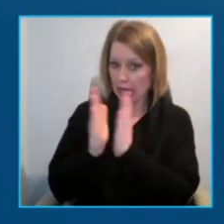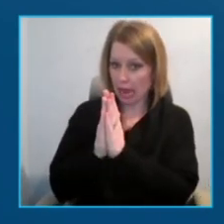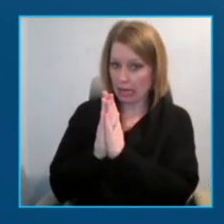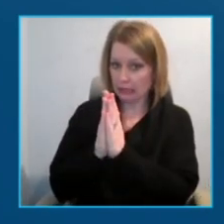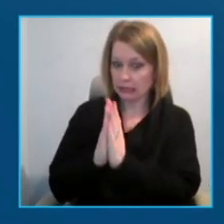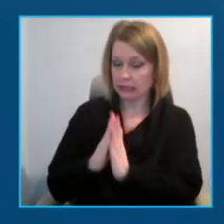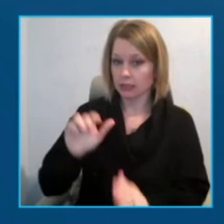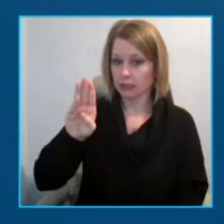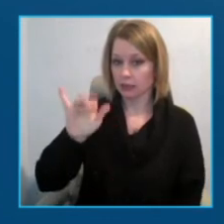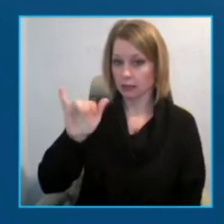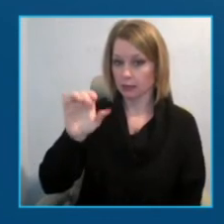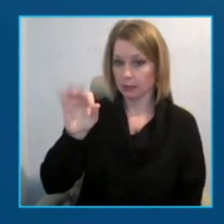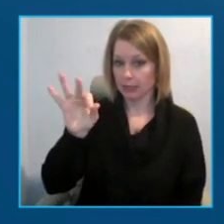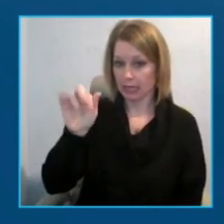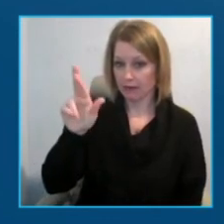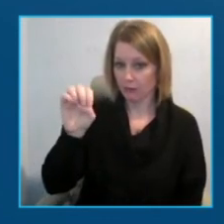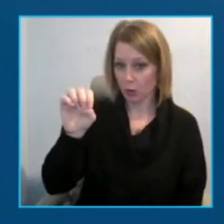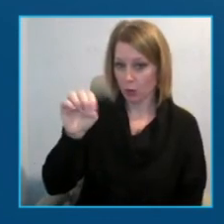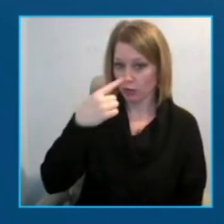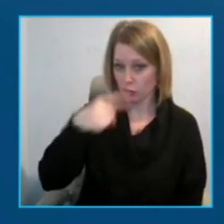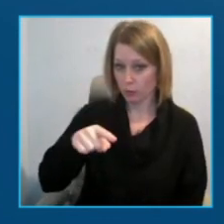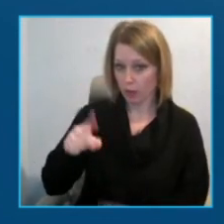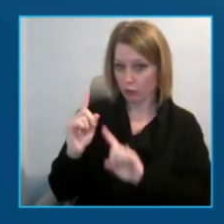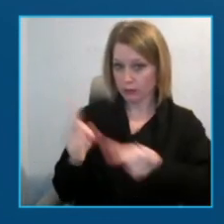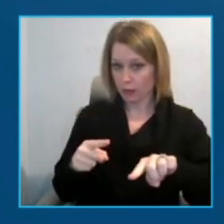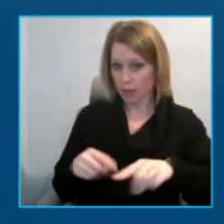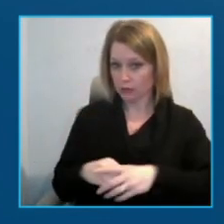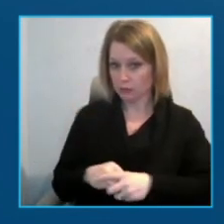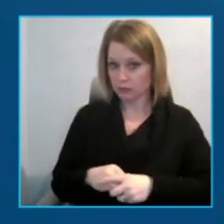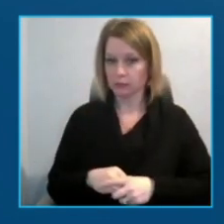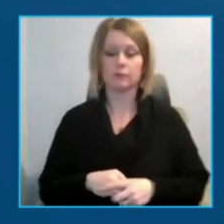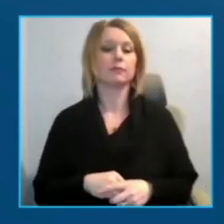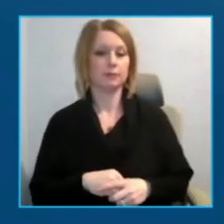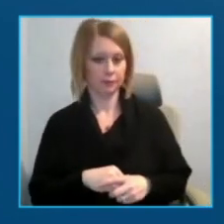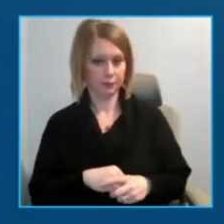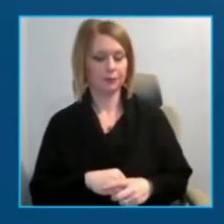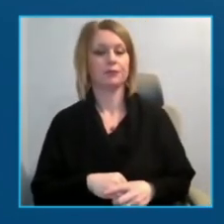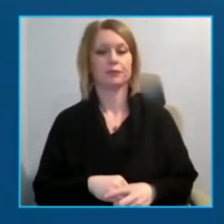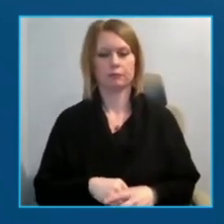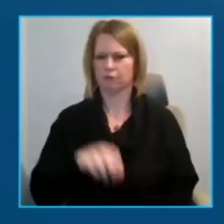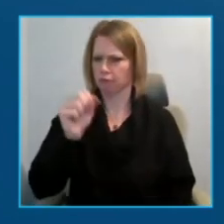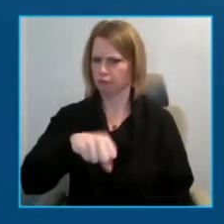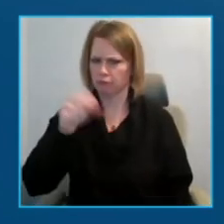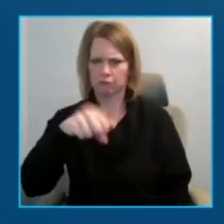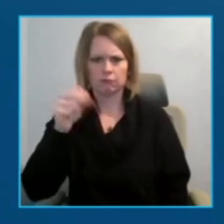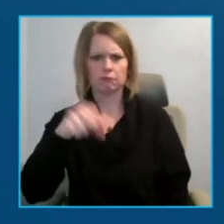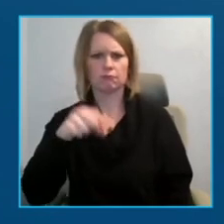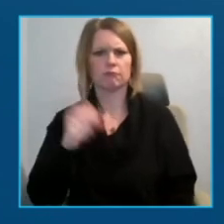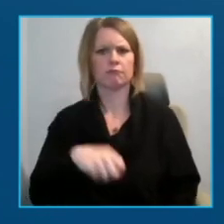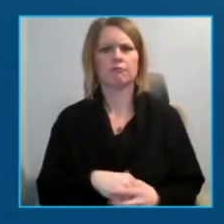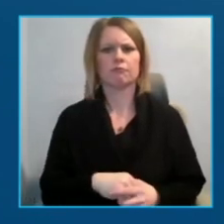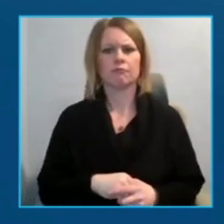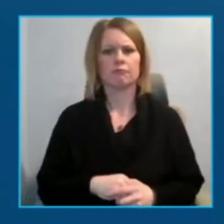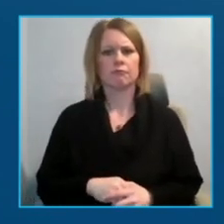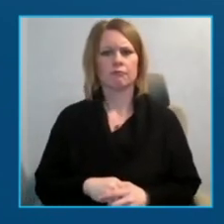Ms. Yeah. Biafor, can you, yeah, could you respond? Absolutely. I'm not sure what group that you're referring to,